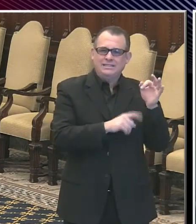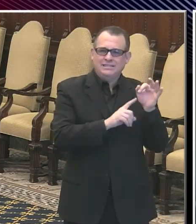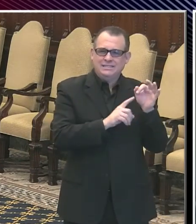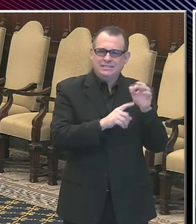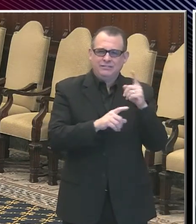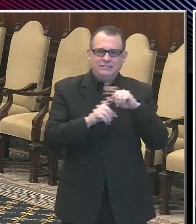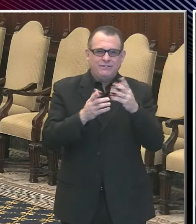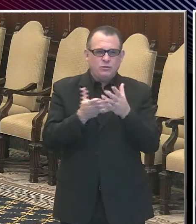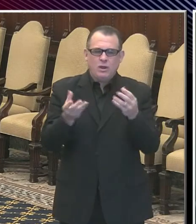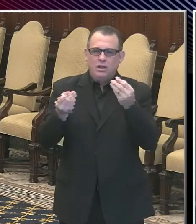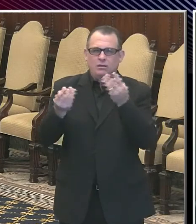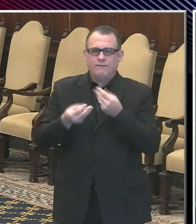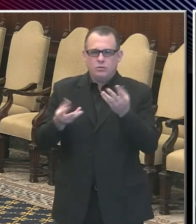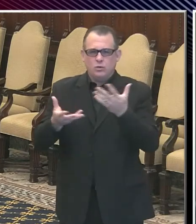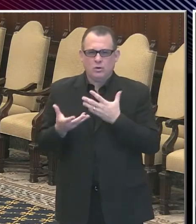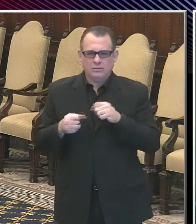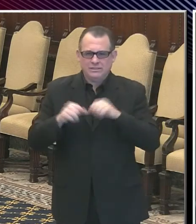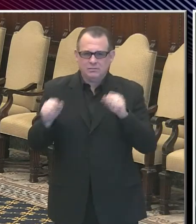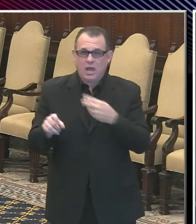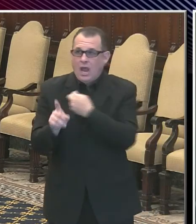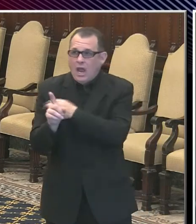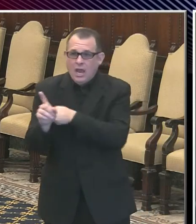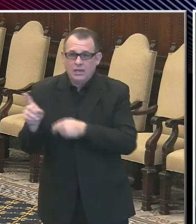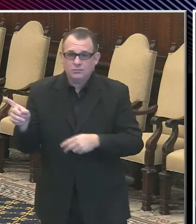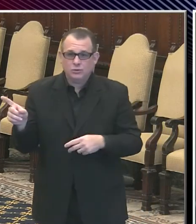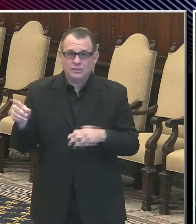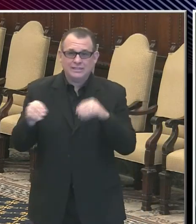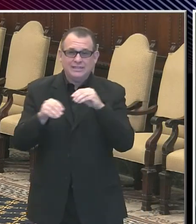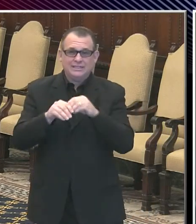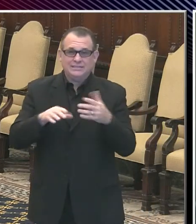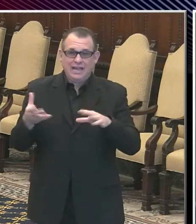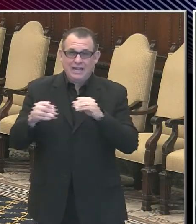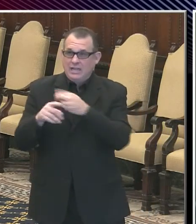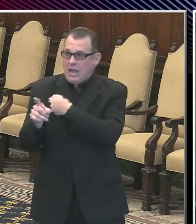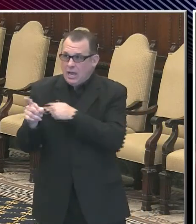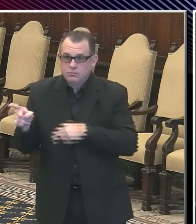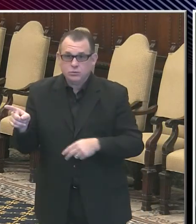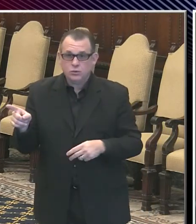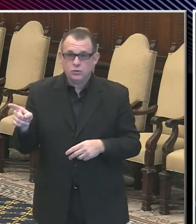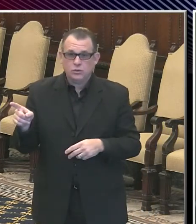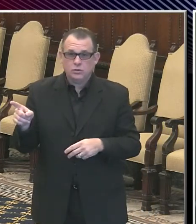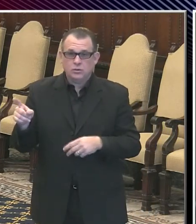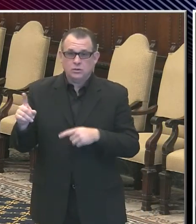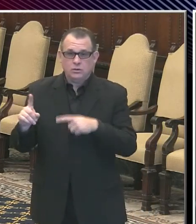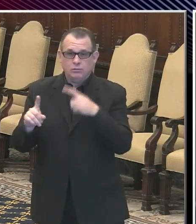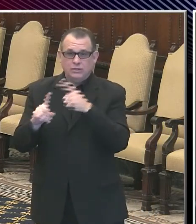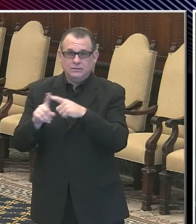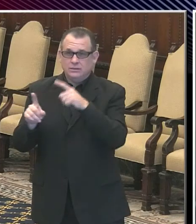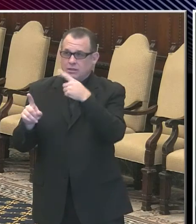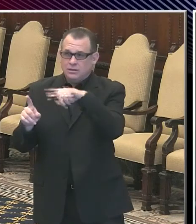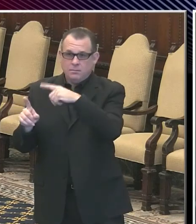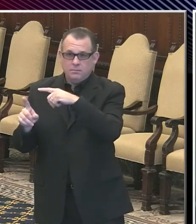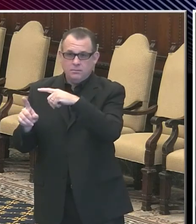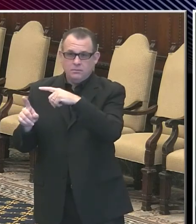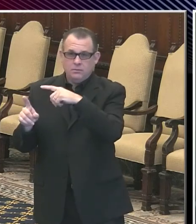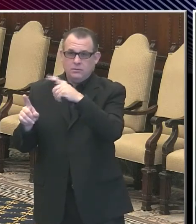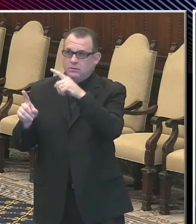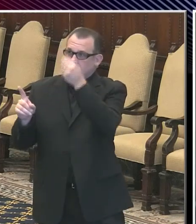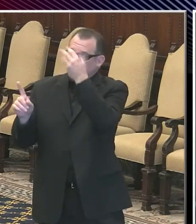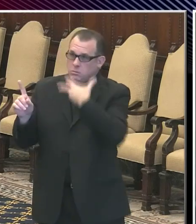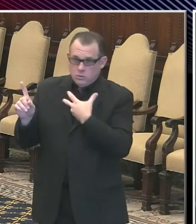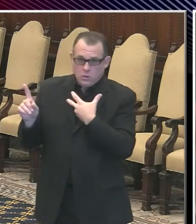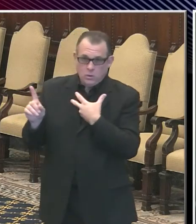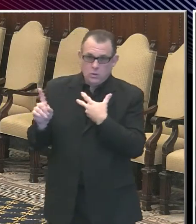into us. It may be that somebody dies in a hospital, they have a positive test there, and so we get the report from the hospital. We may hear about it from a